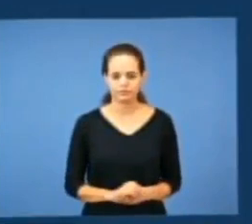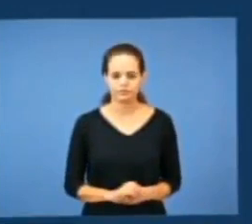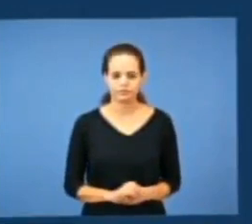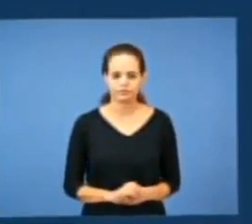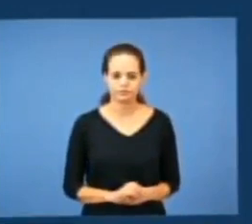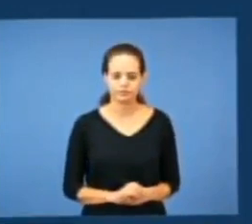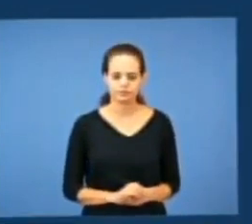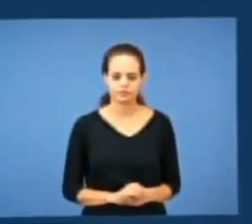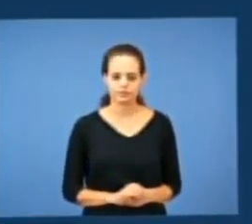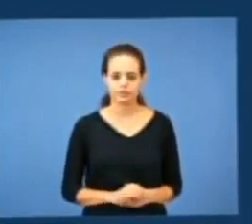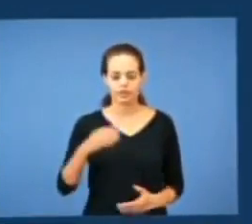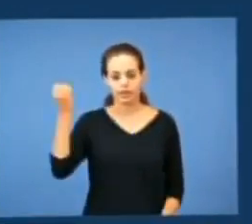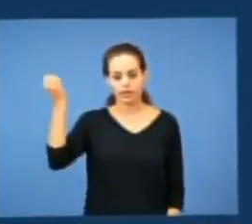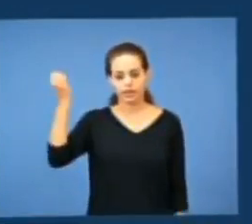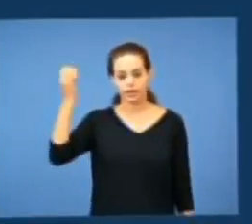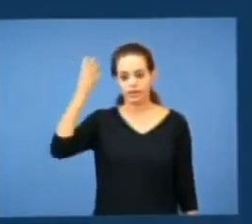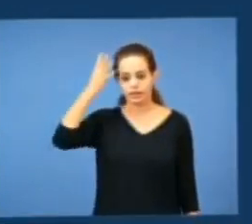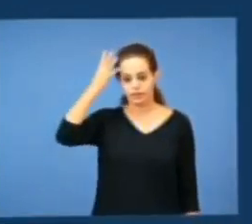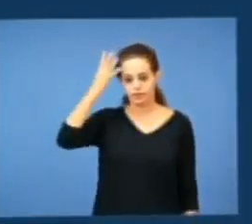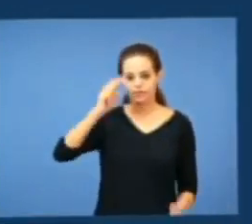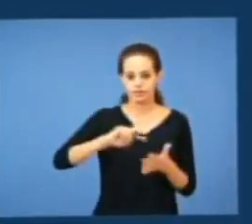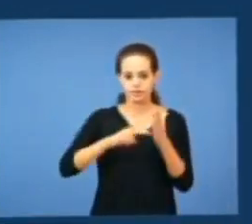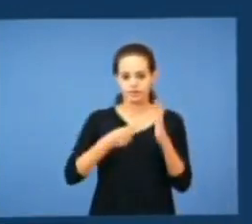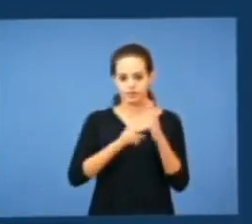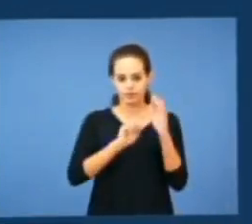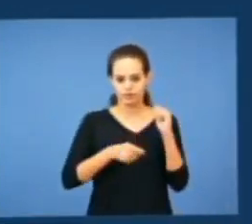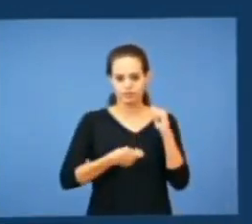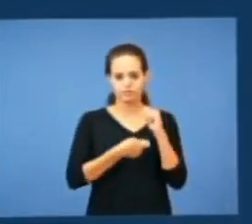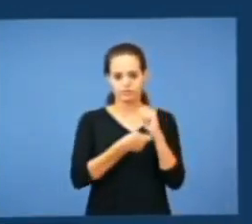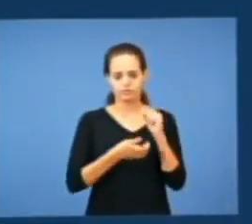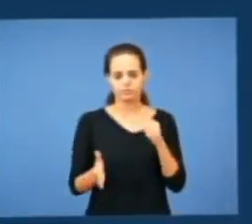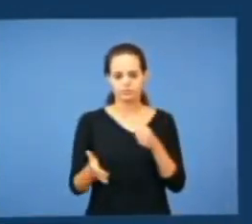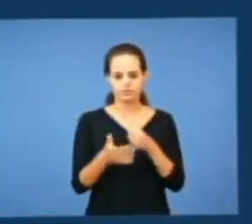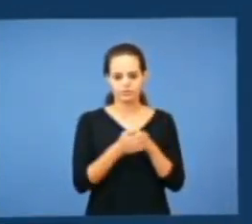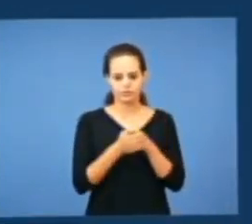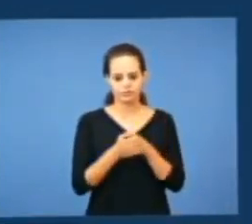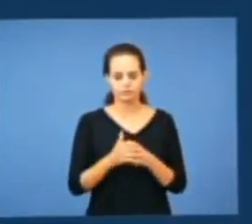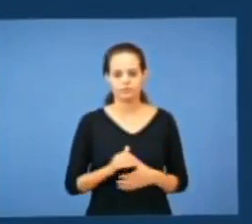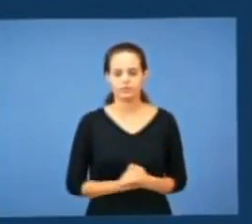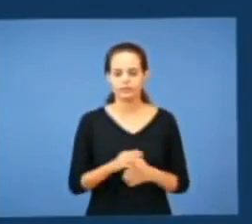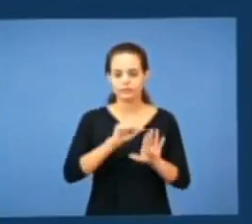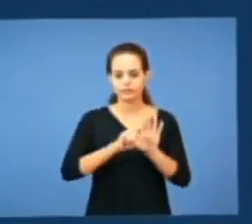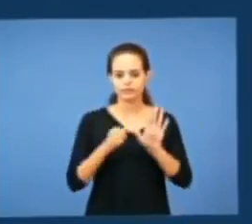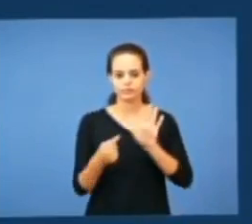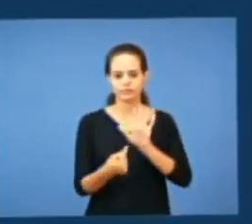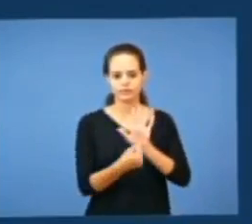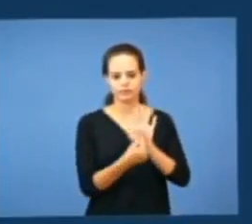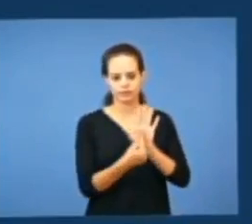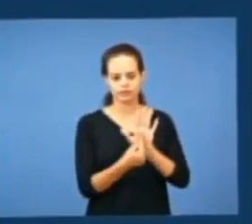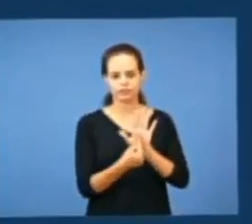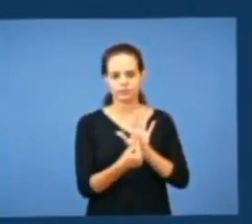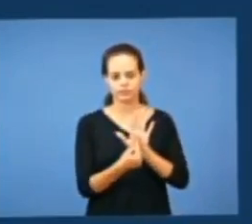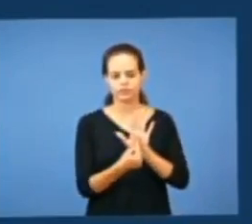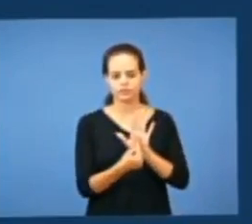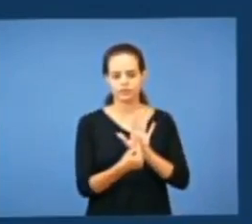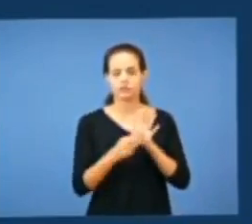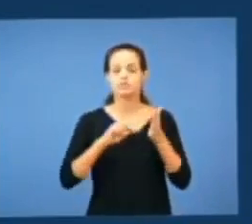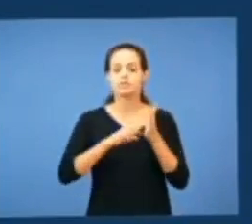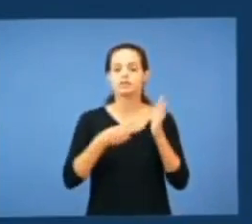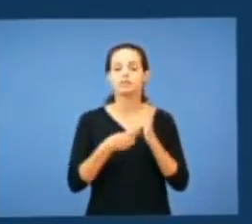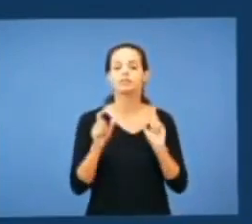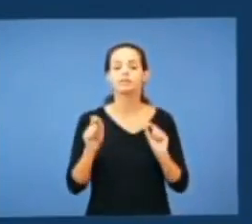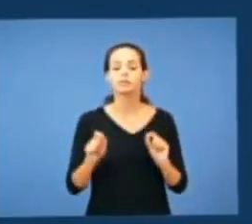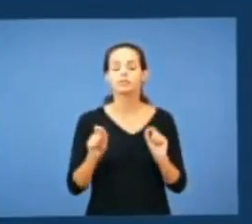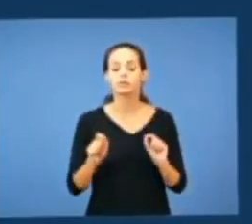time, reveal and hide away. It's a metaphoric way. So in other